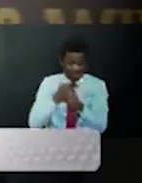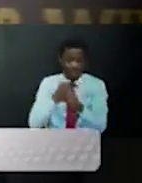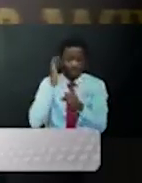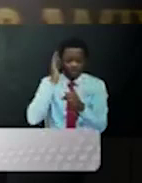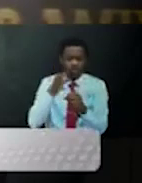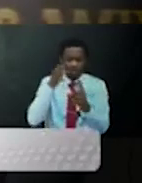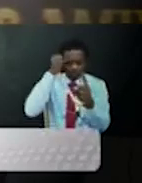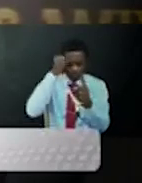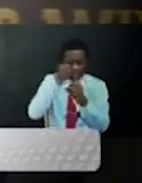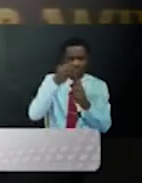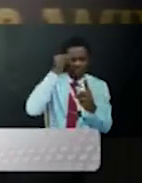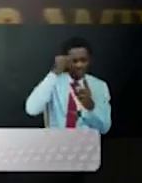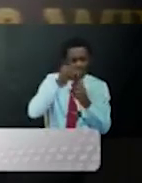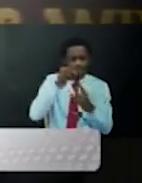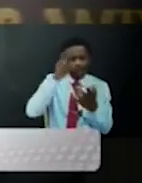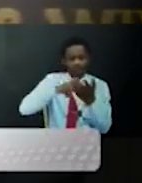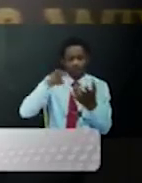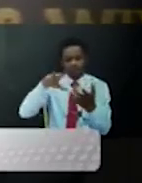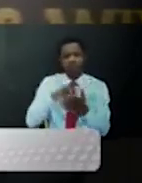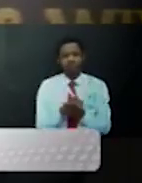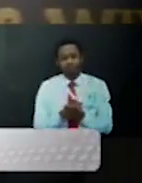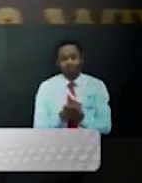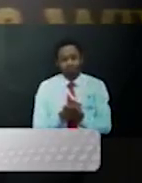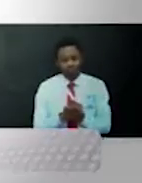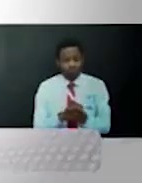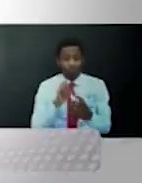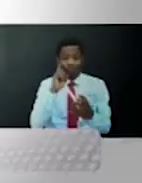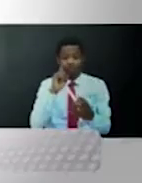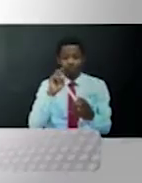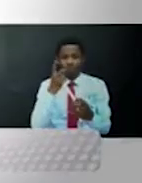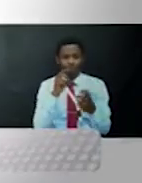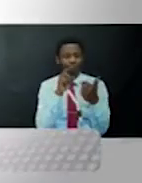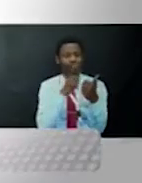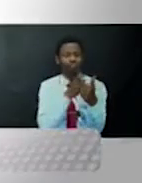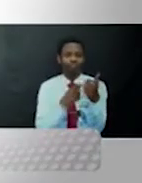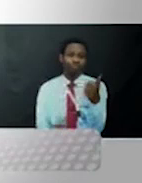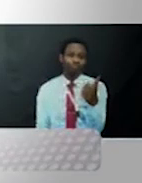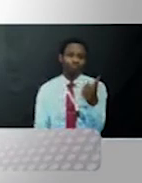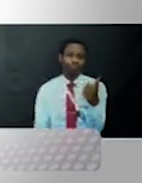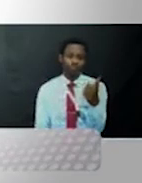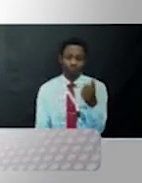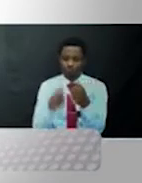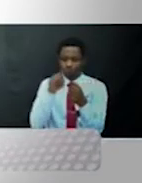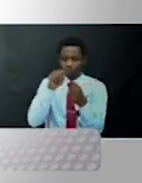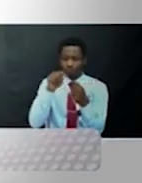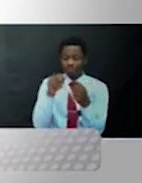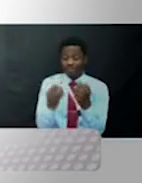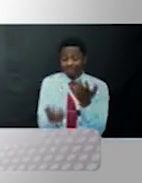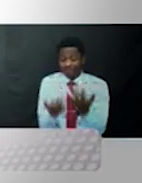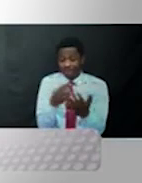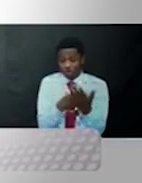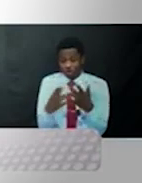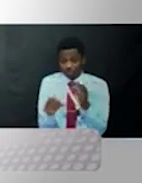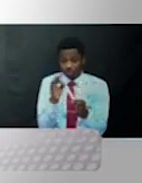2023. One of the topics we are going to treat is this one. Stoking the fire of the Holy